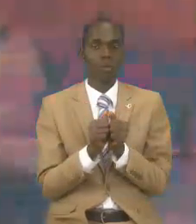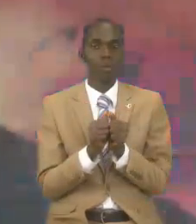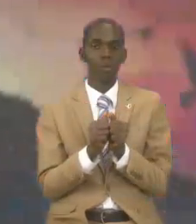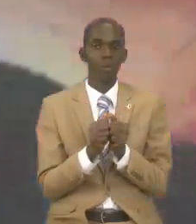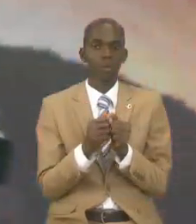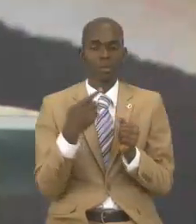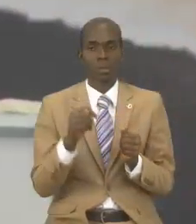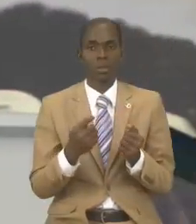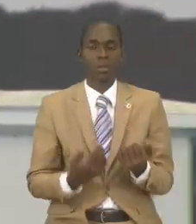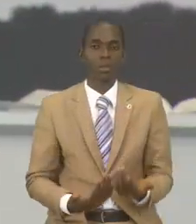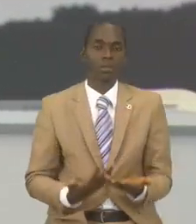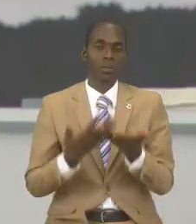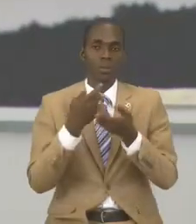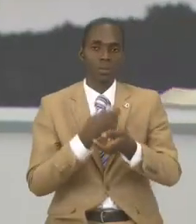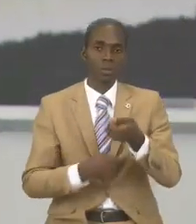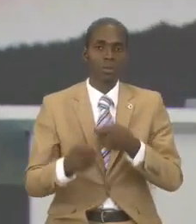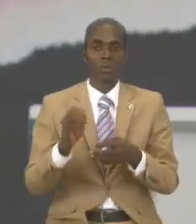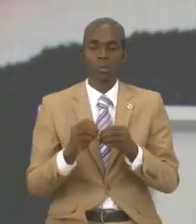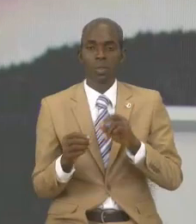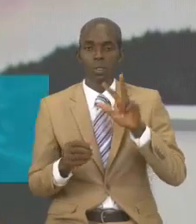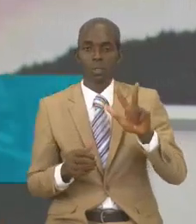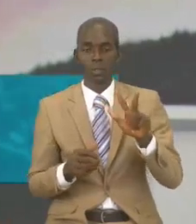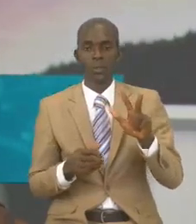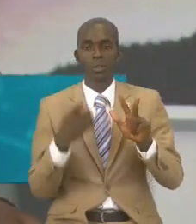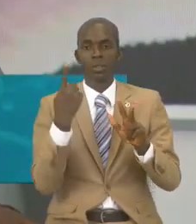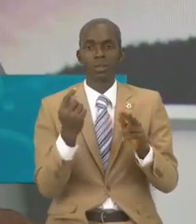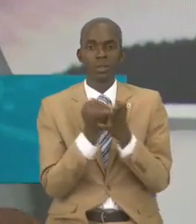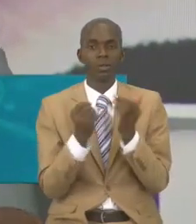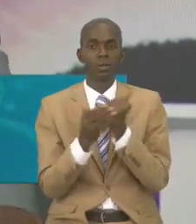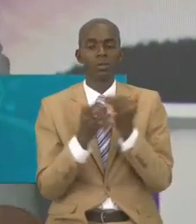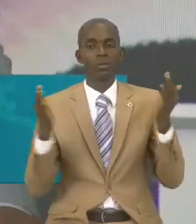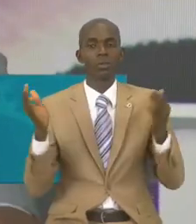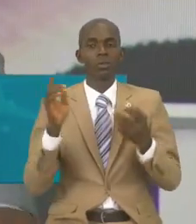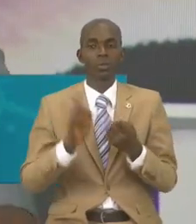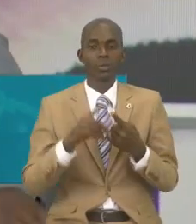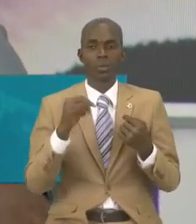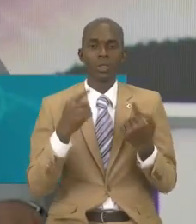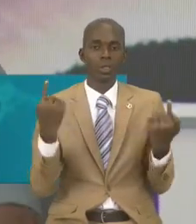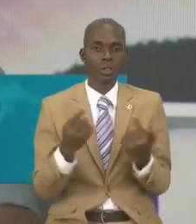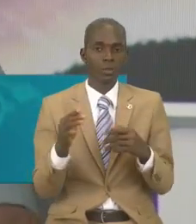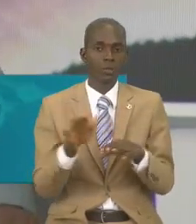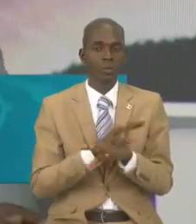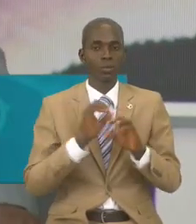substitute. Number three, the crucifixion unto the sinful society.